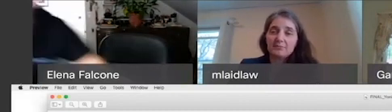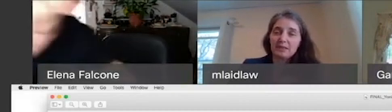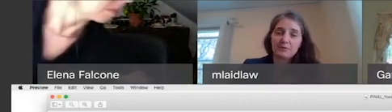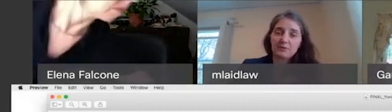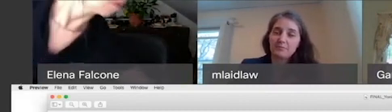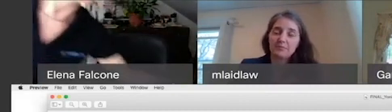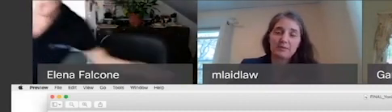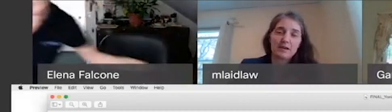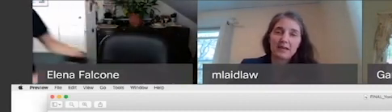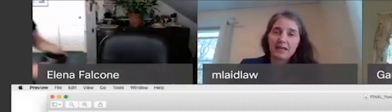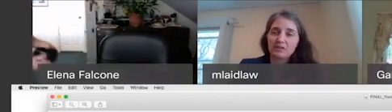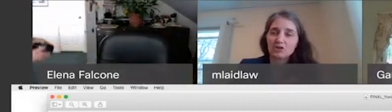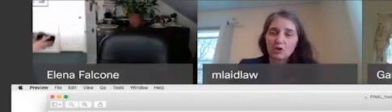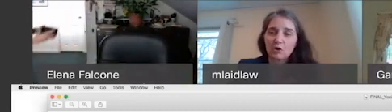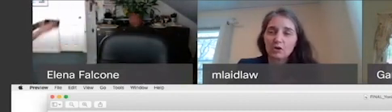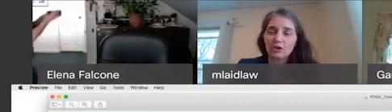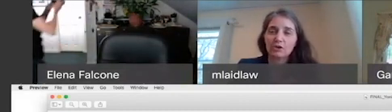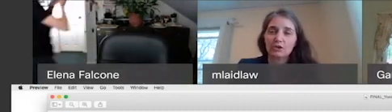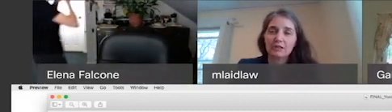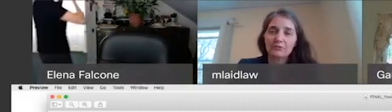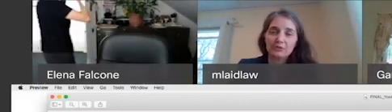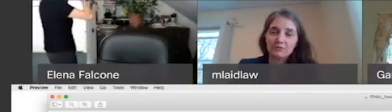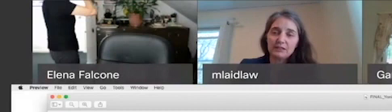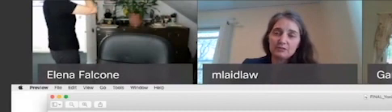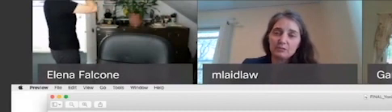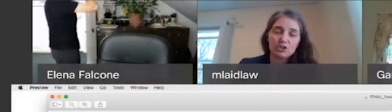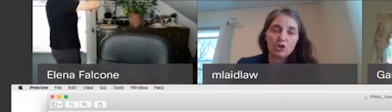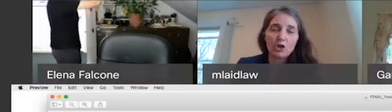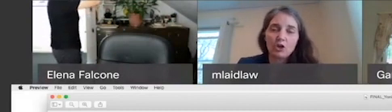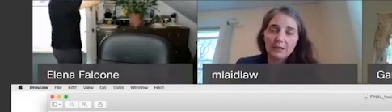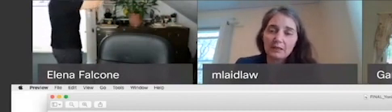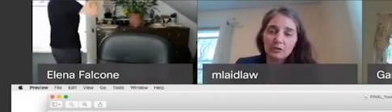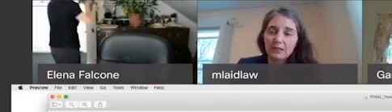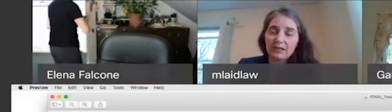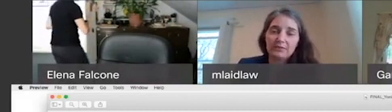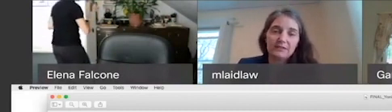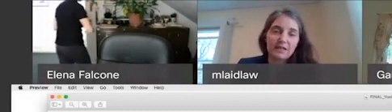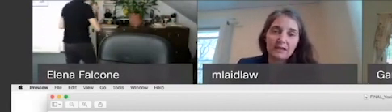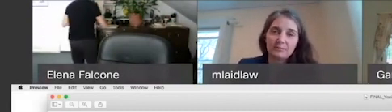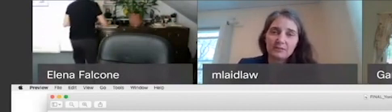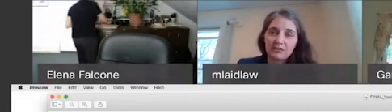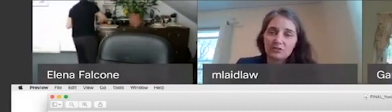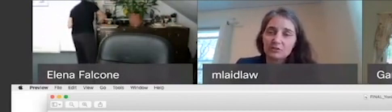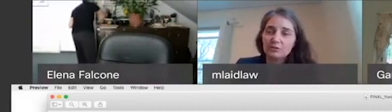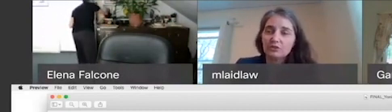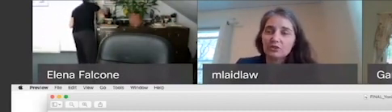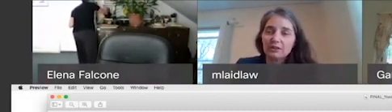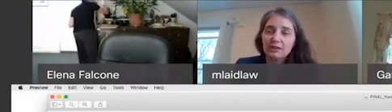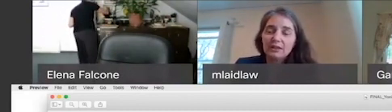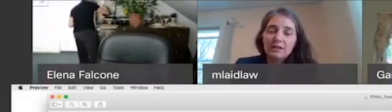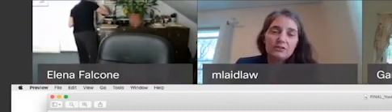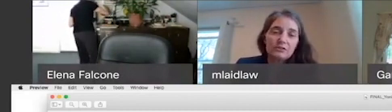again, people in my age cohort, early 50s, we should all be looking at this as a potential